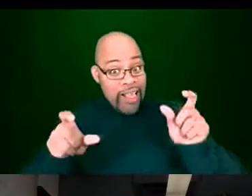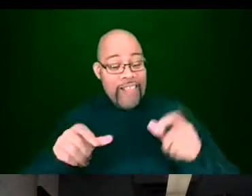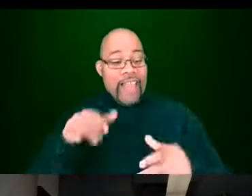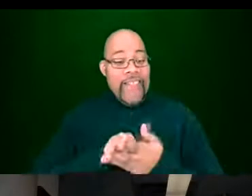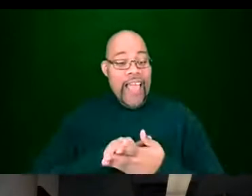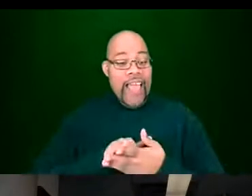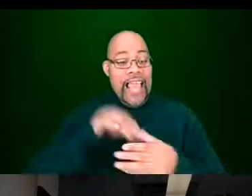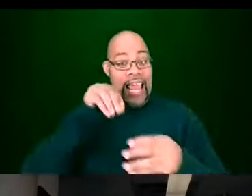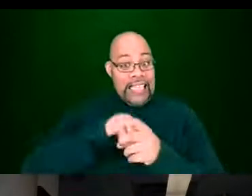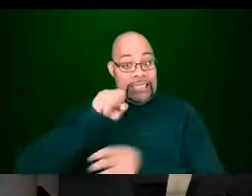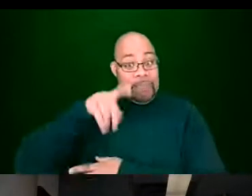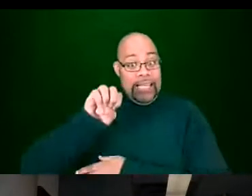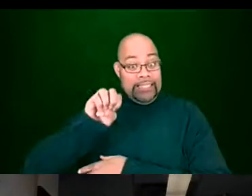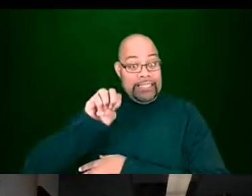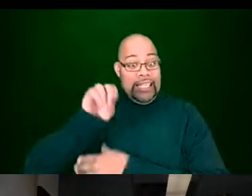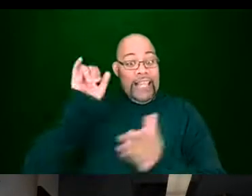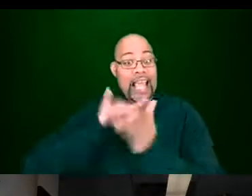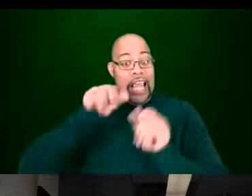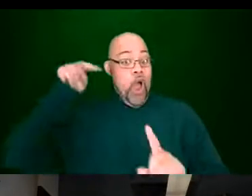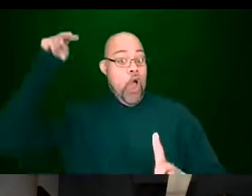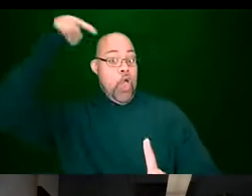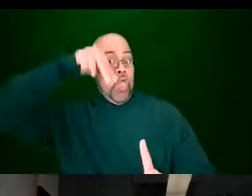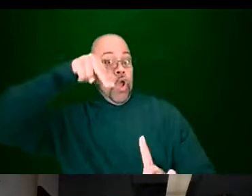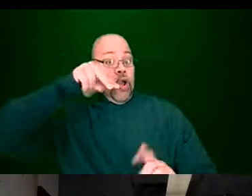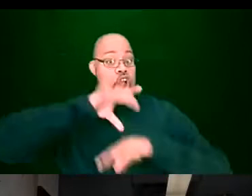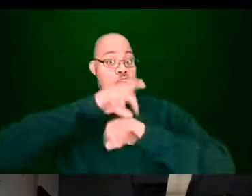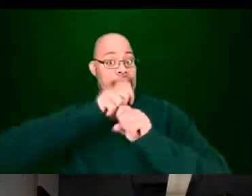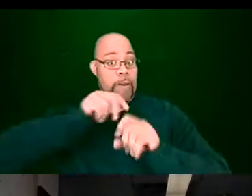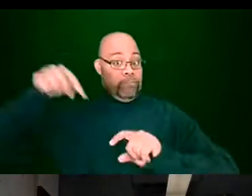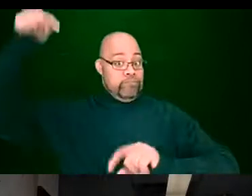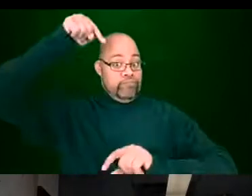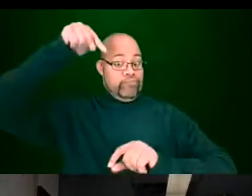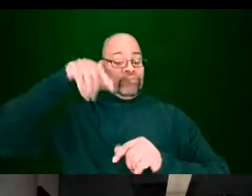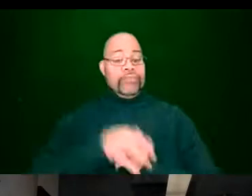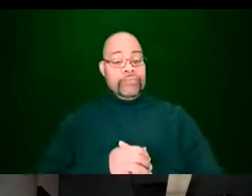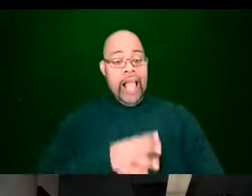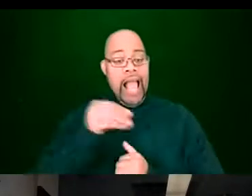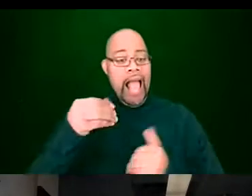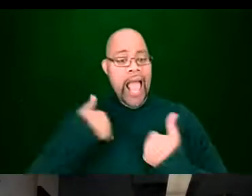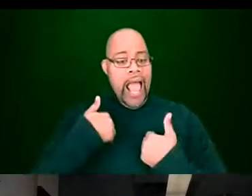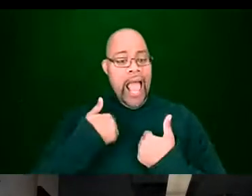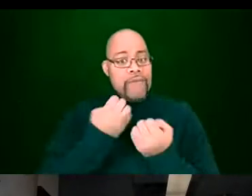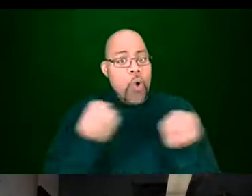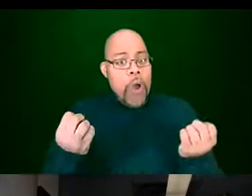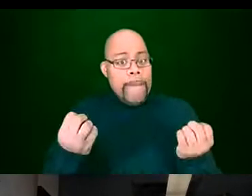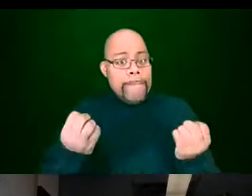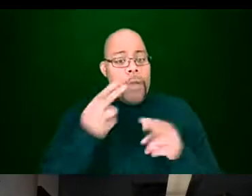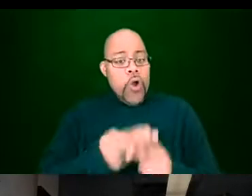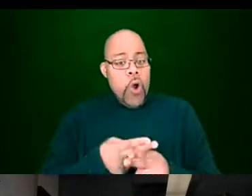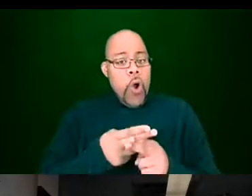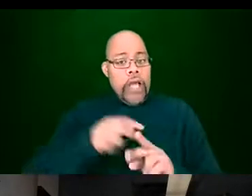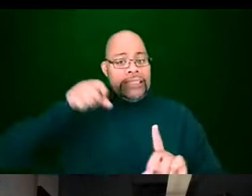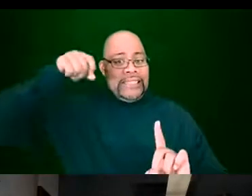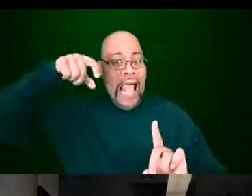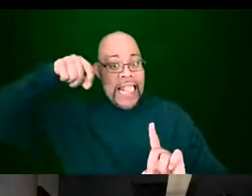are in space that can look down at Earth from above, the astronauts, and we have equipment called